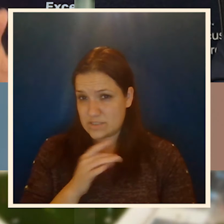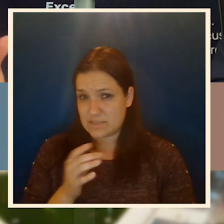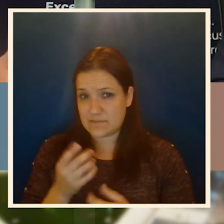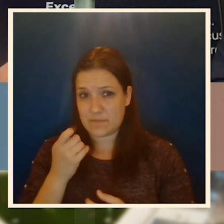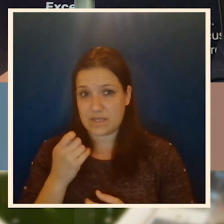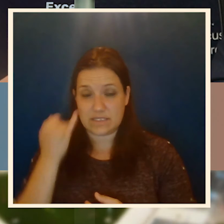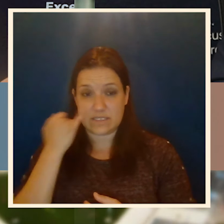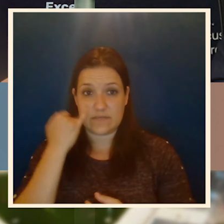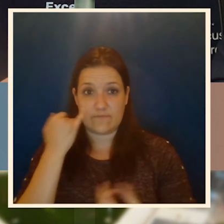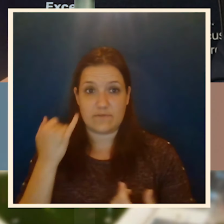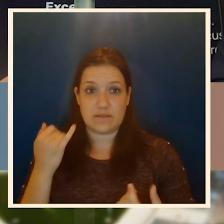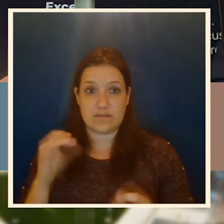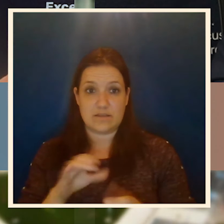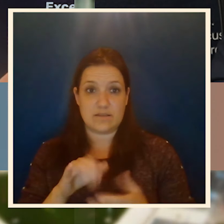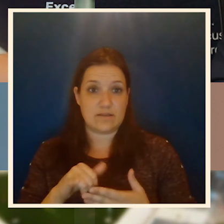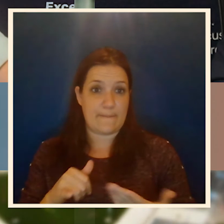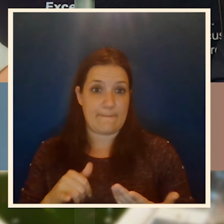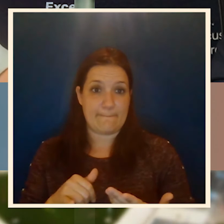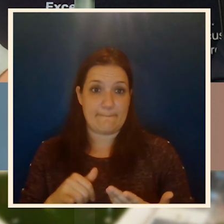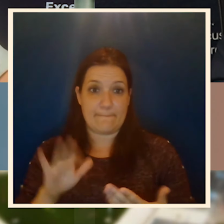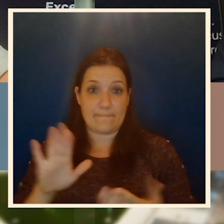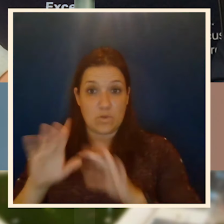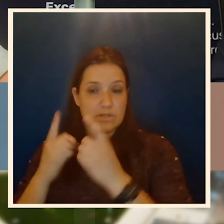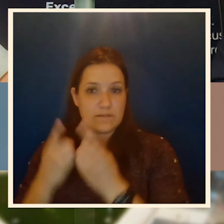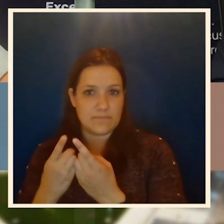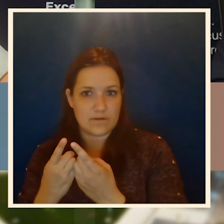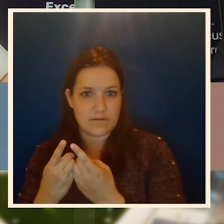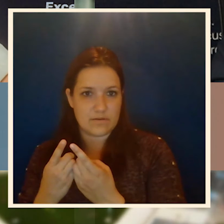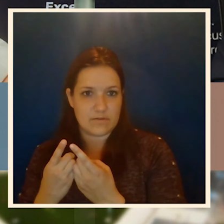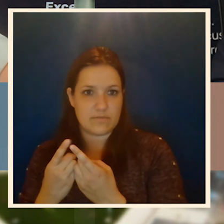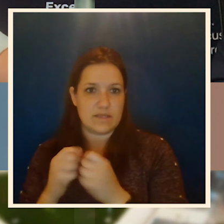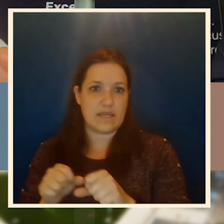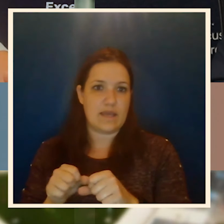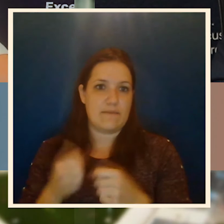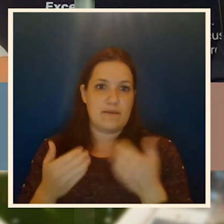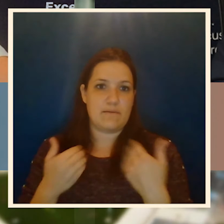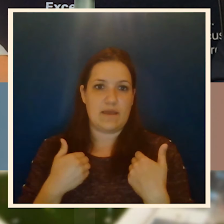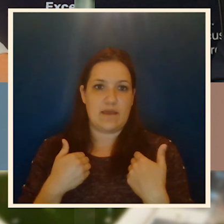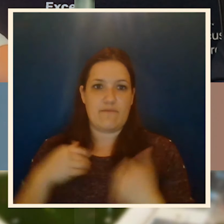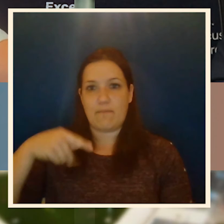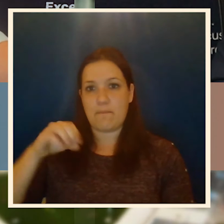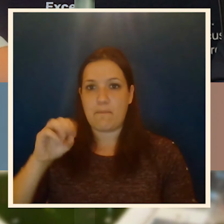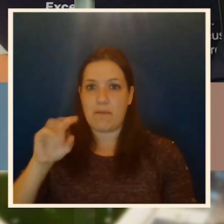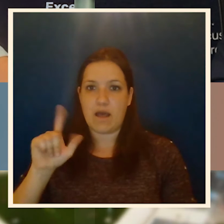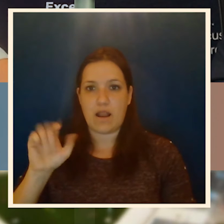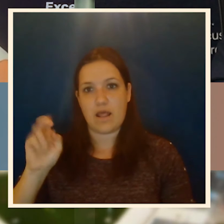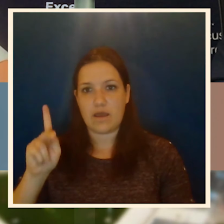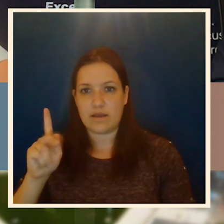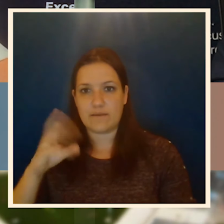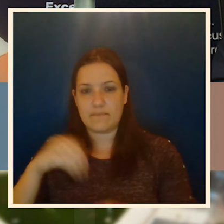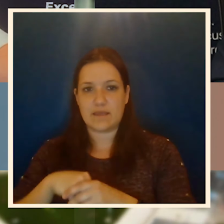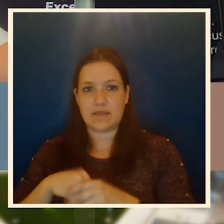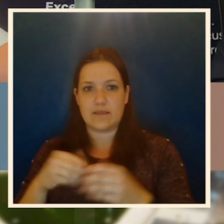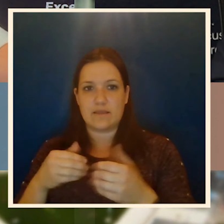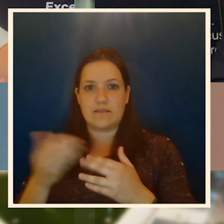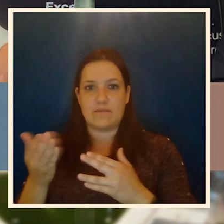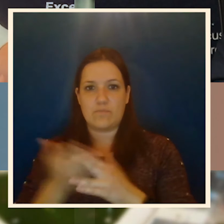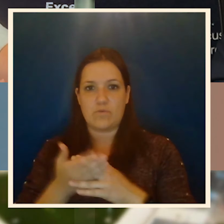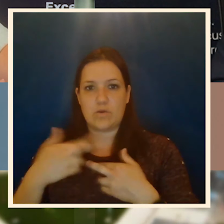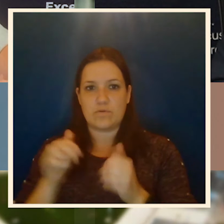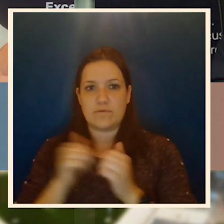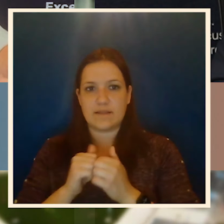stickers? Because if it comes down to your department can maybe have a potluck or can be in the break room together or